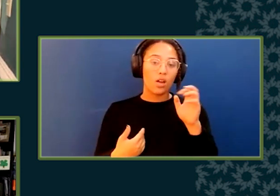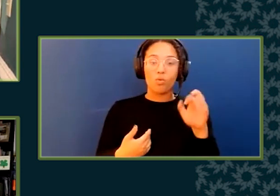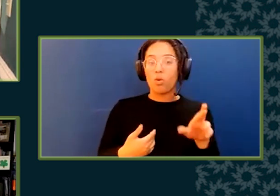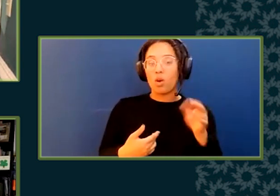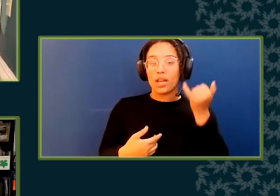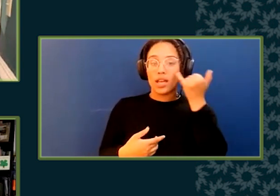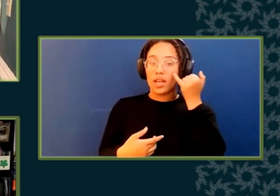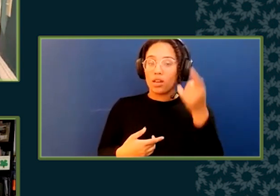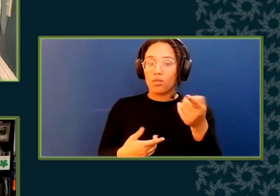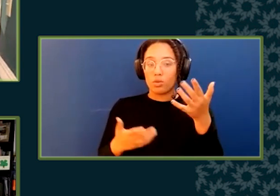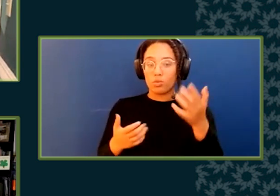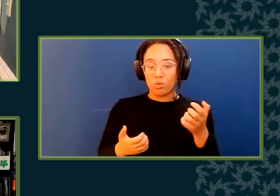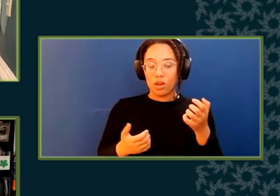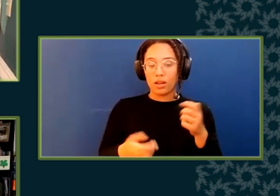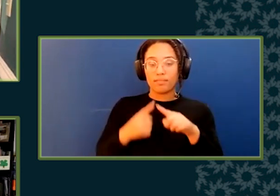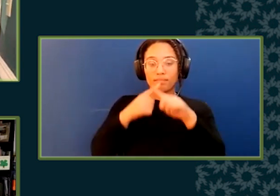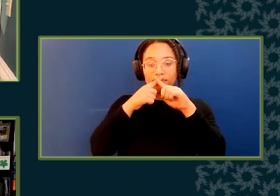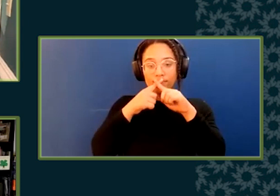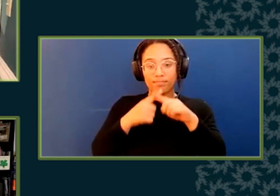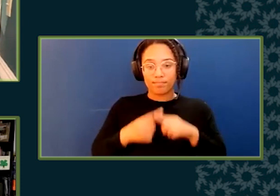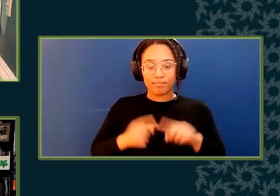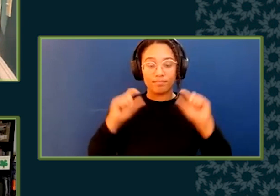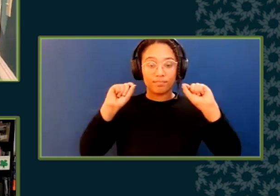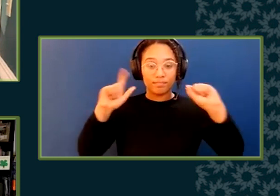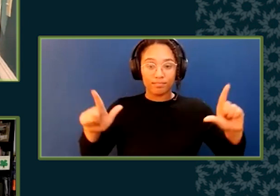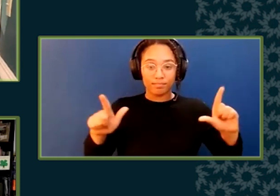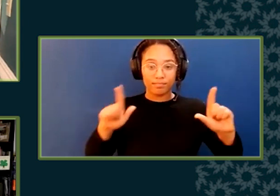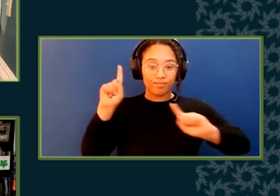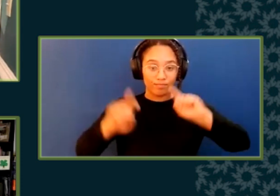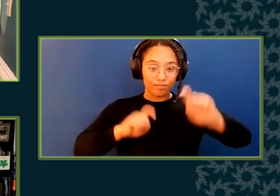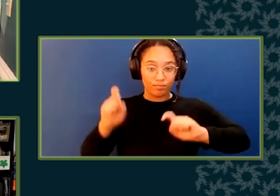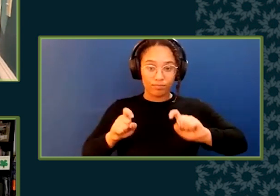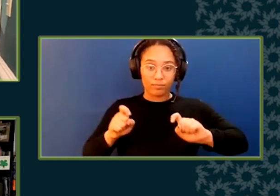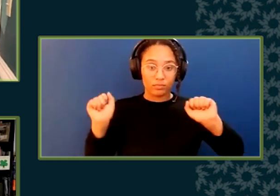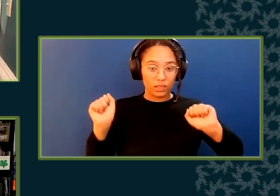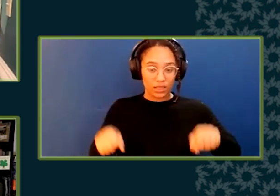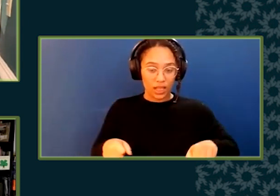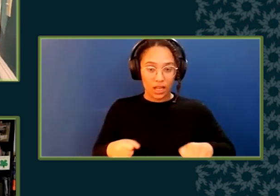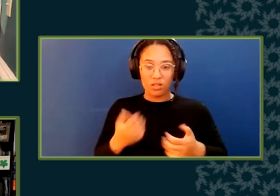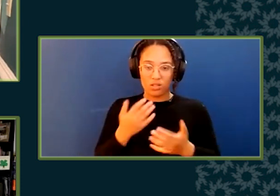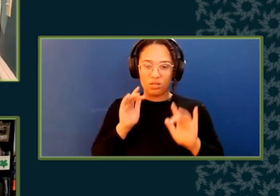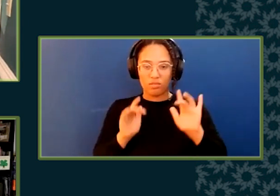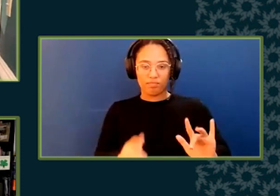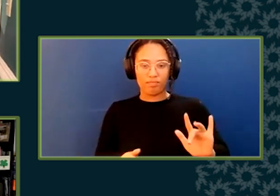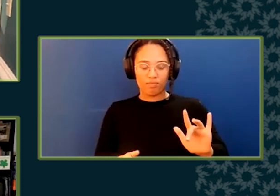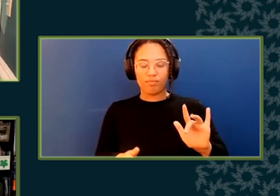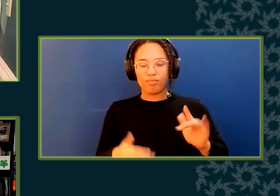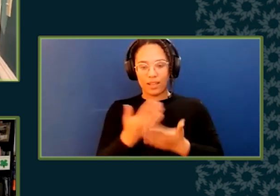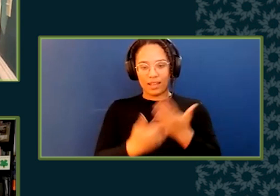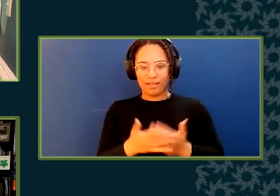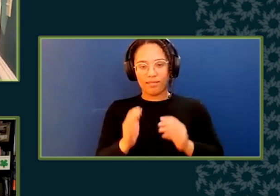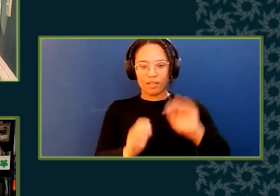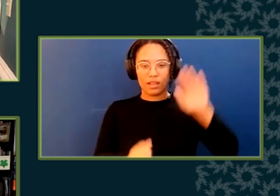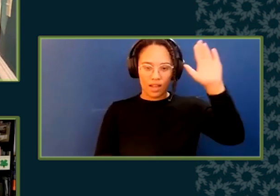onto camera and ask your question aloud, just raise the hand. You go to the